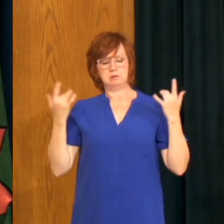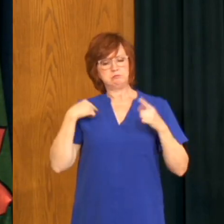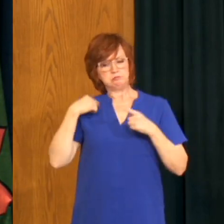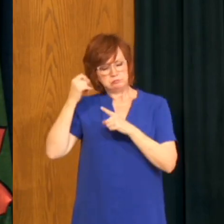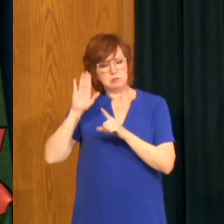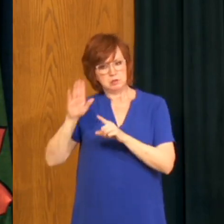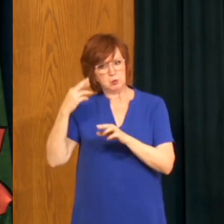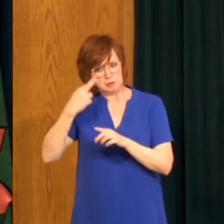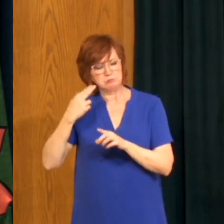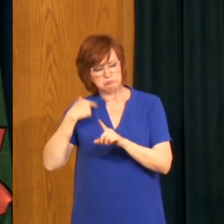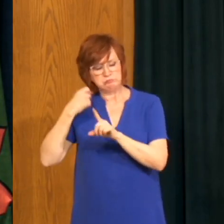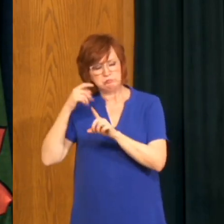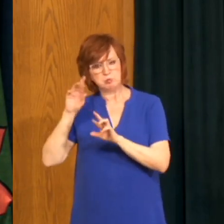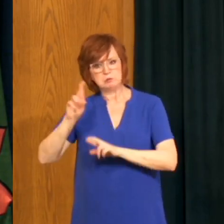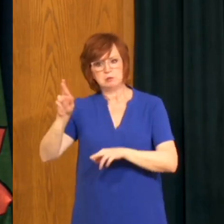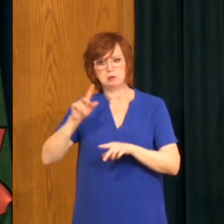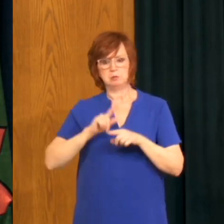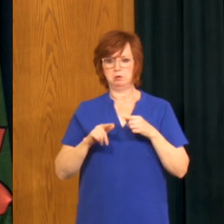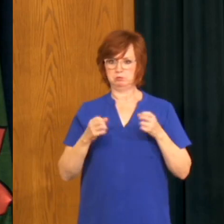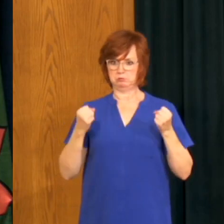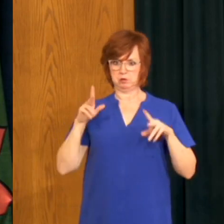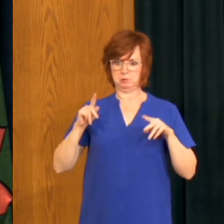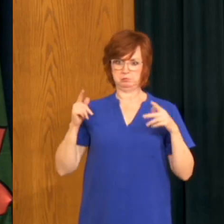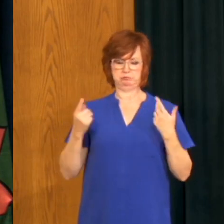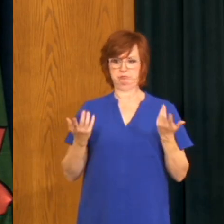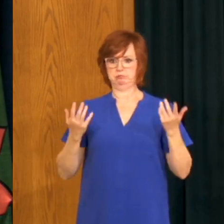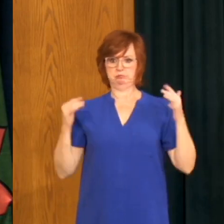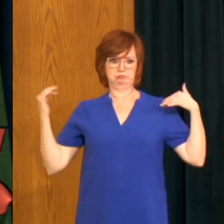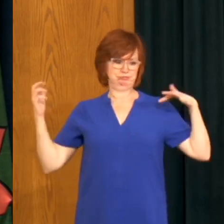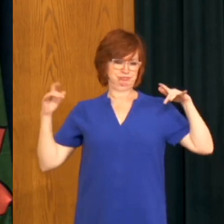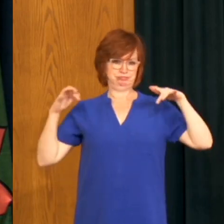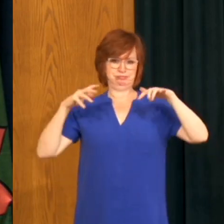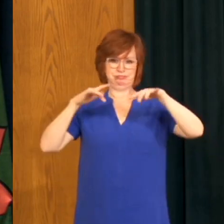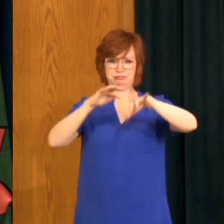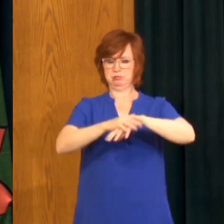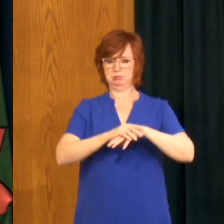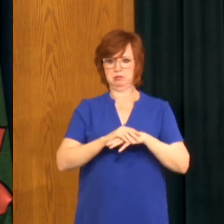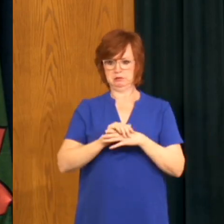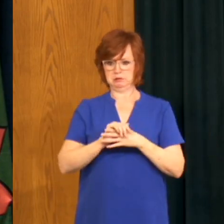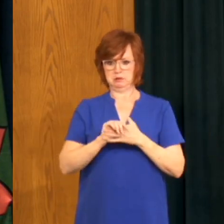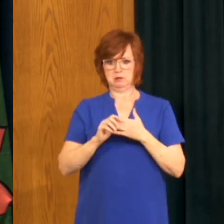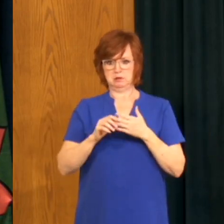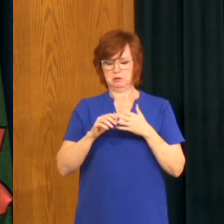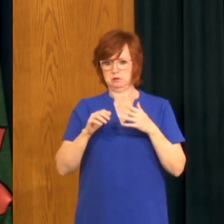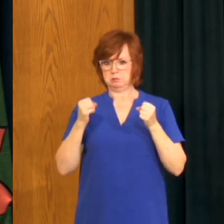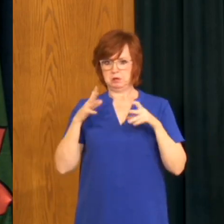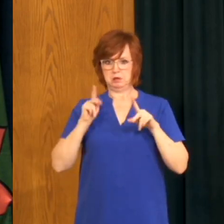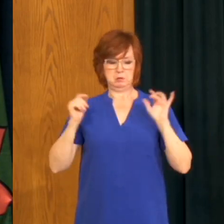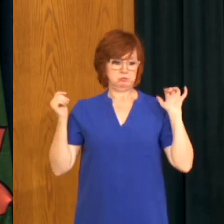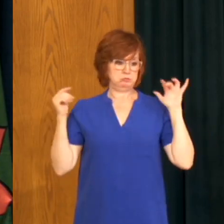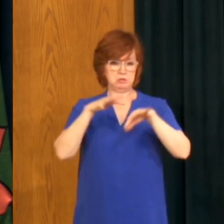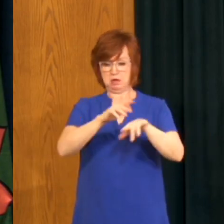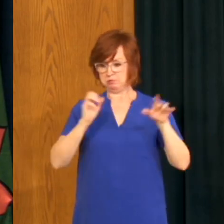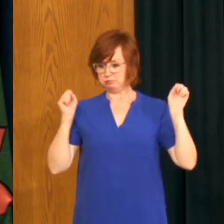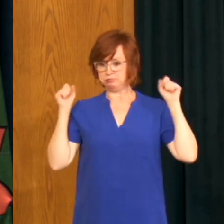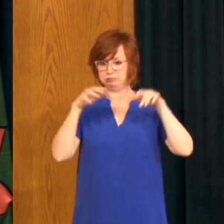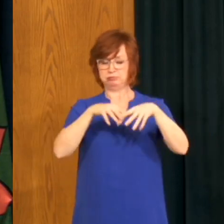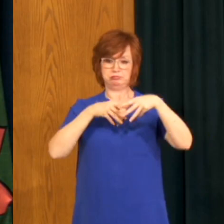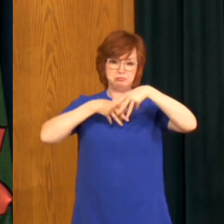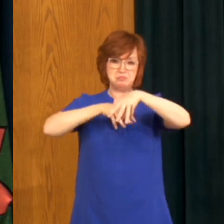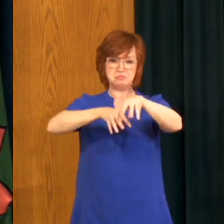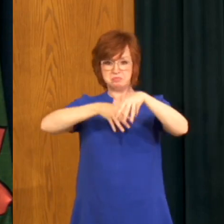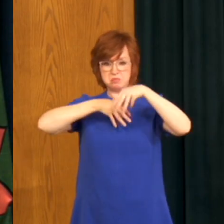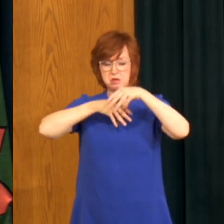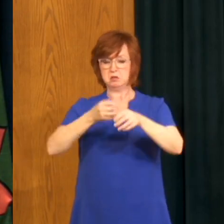anti-racism, but are you concerned that that amount of people gathering so frequently is sending the wrong message to the rest of the